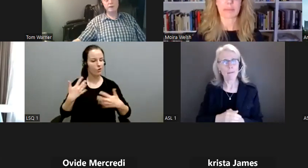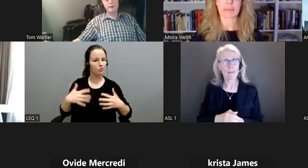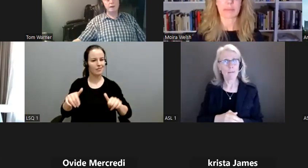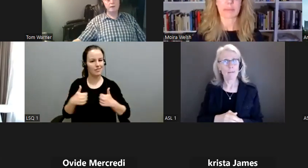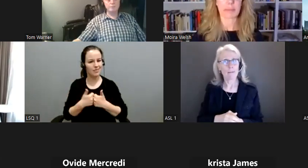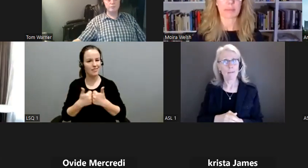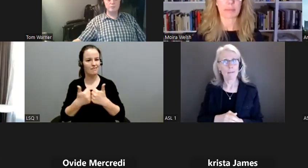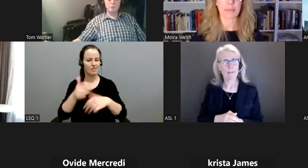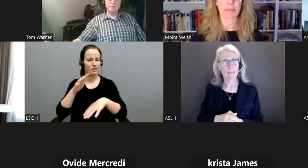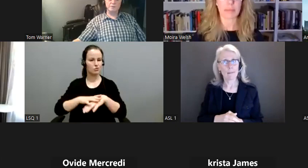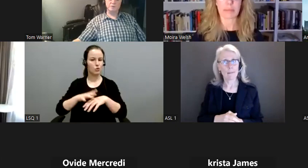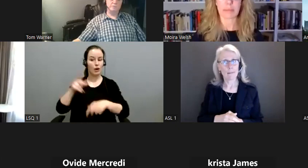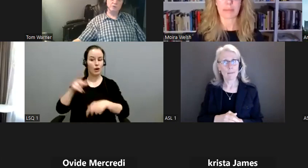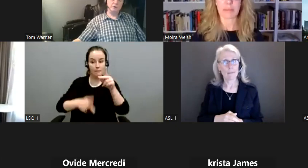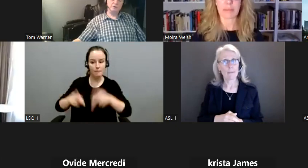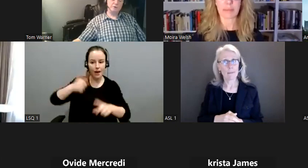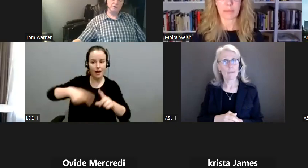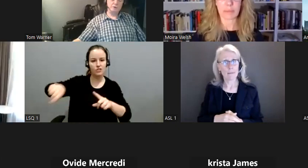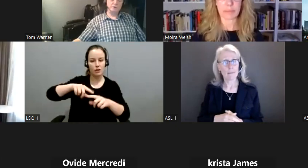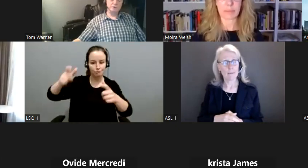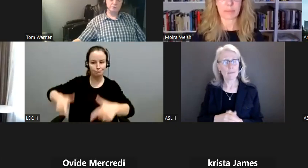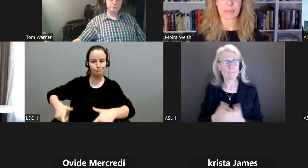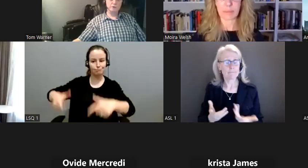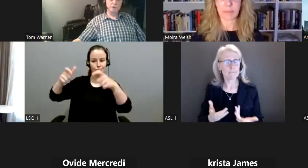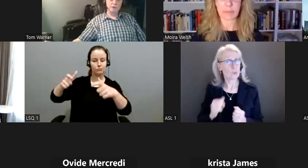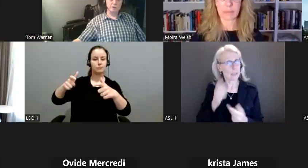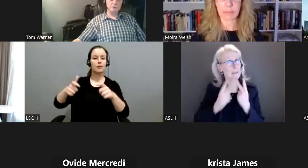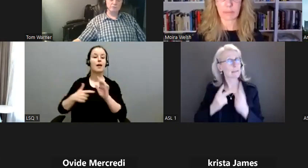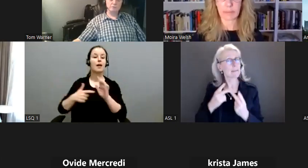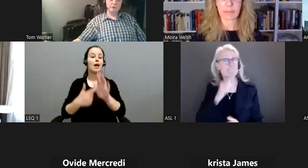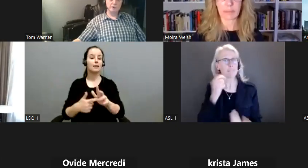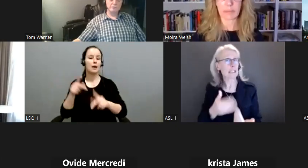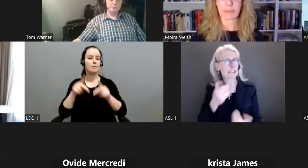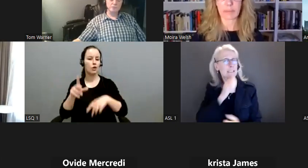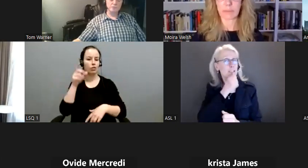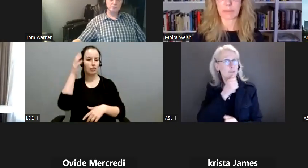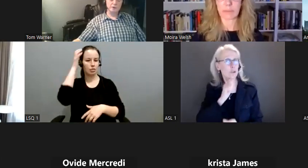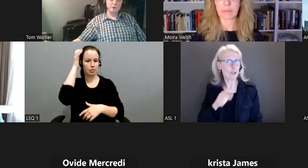living with dementia, and so that's helped to inform some of my